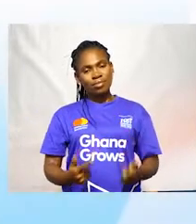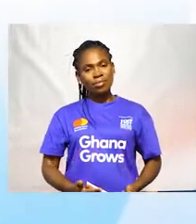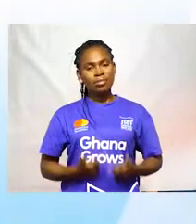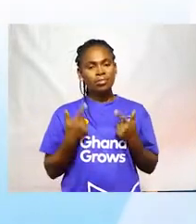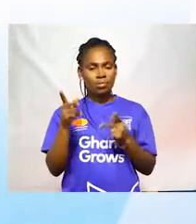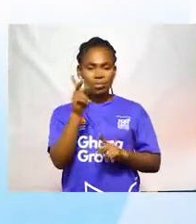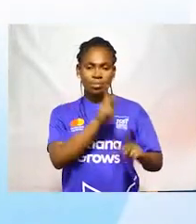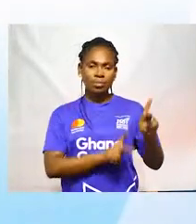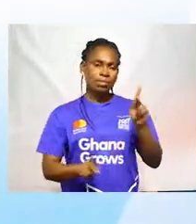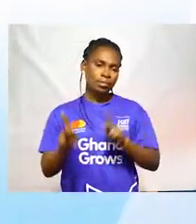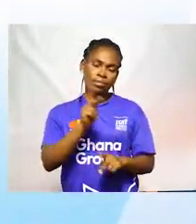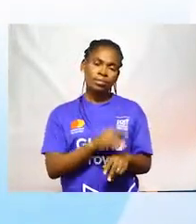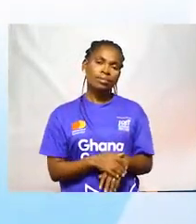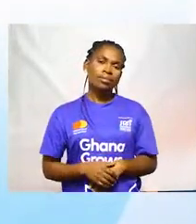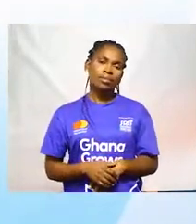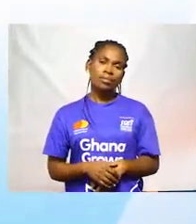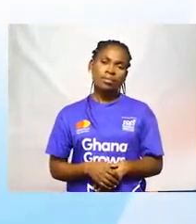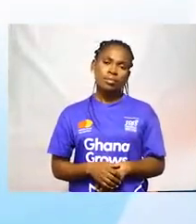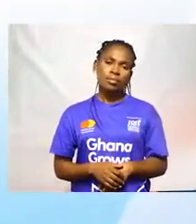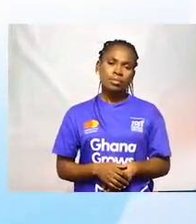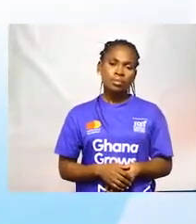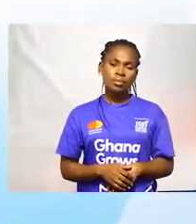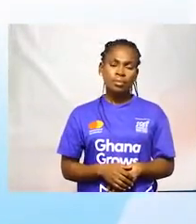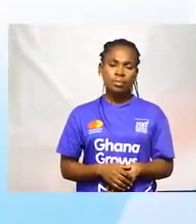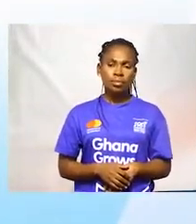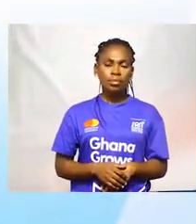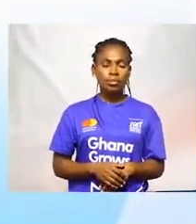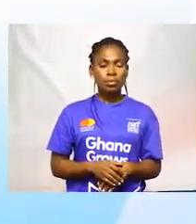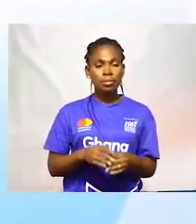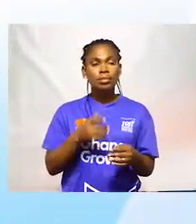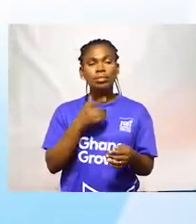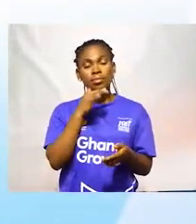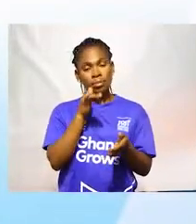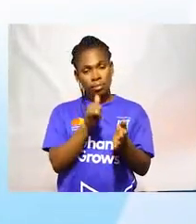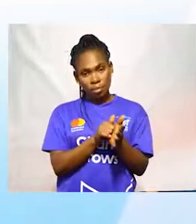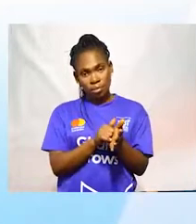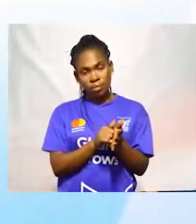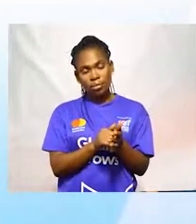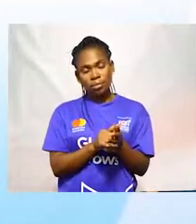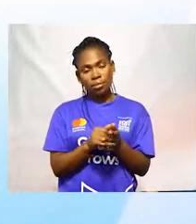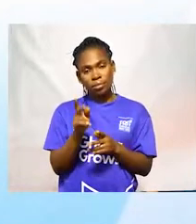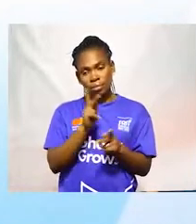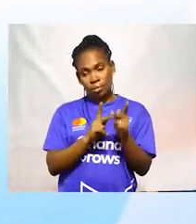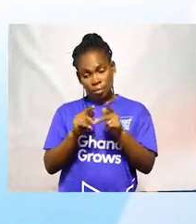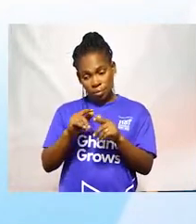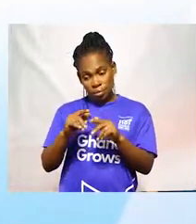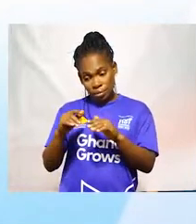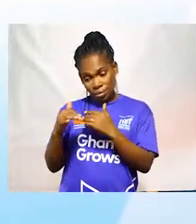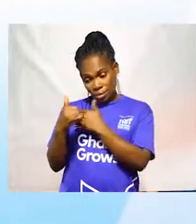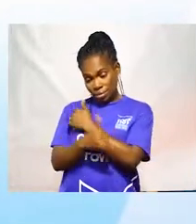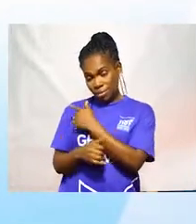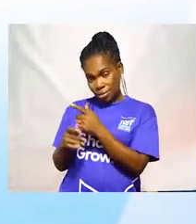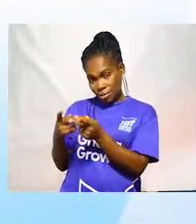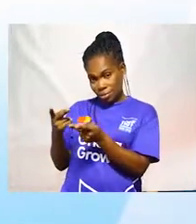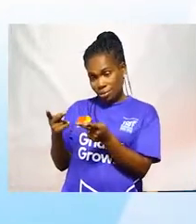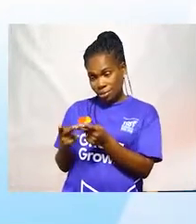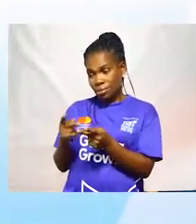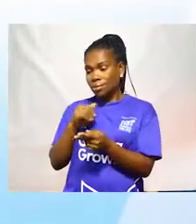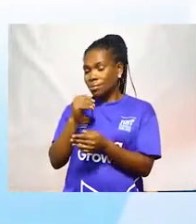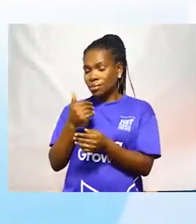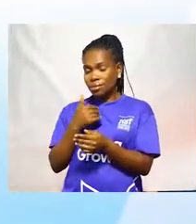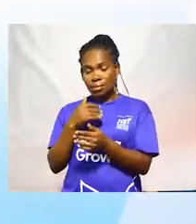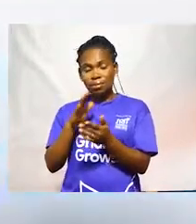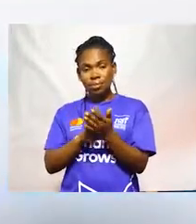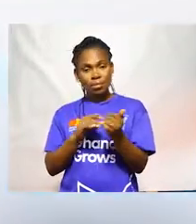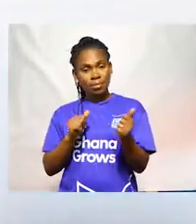the lesson in that for a person who doesn't believe in what God gave him, or a country that doesn't believe in the people that it has, or in a continent that doesn't even see itself as being able to rise